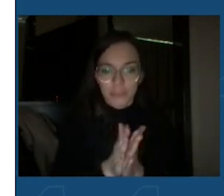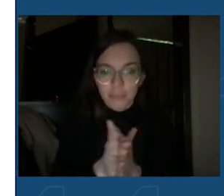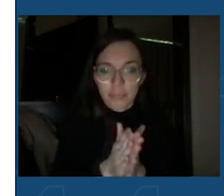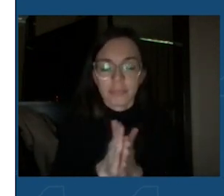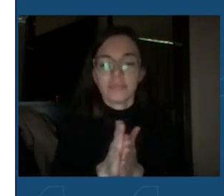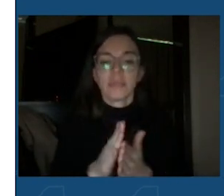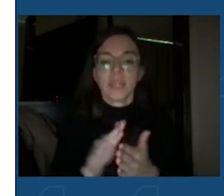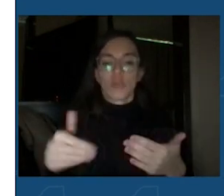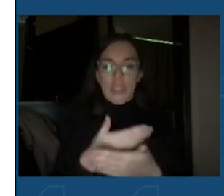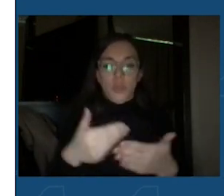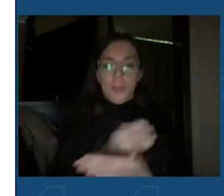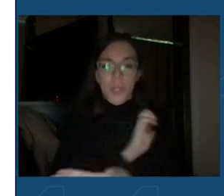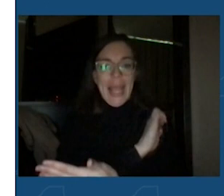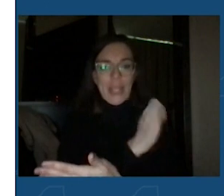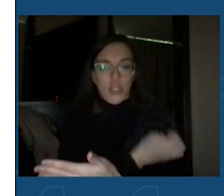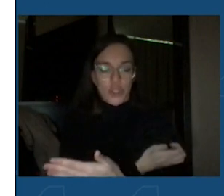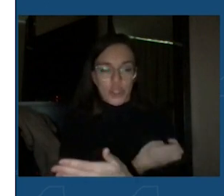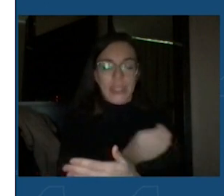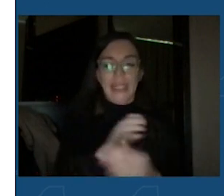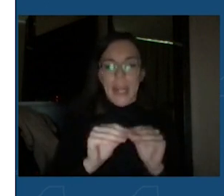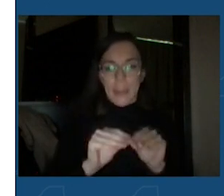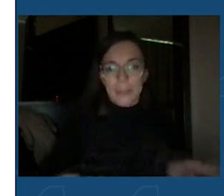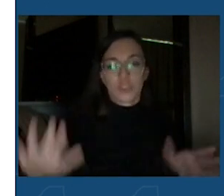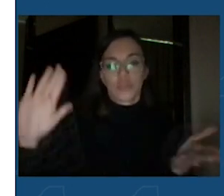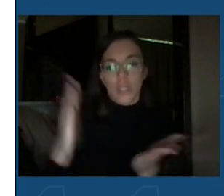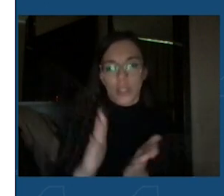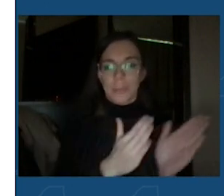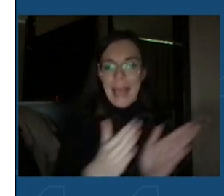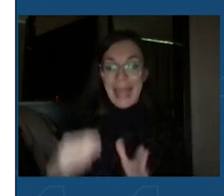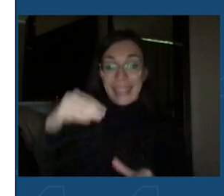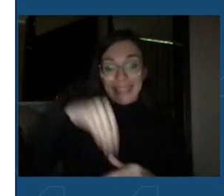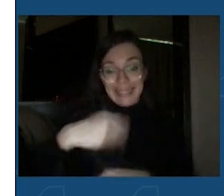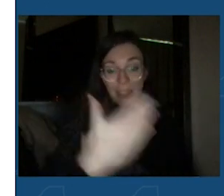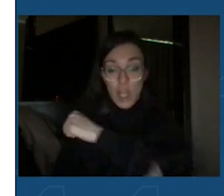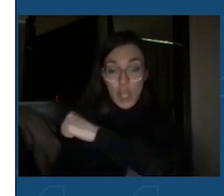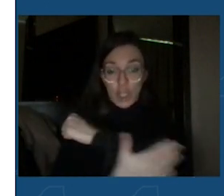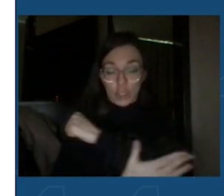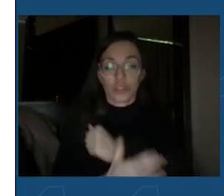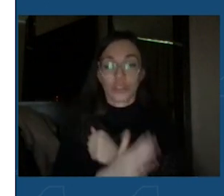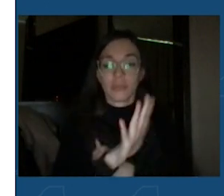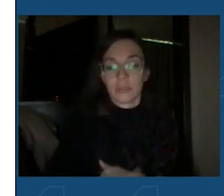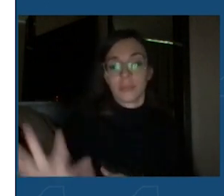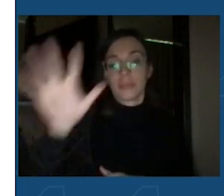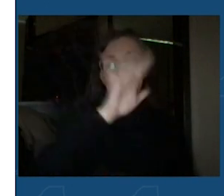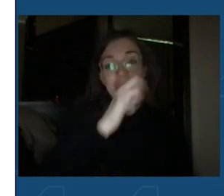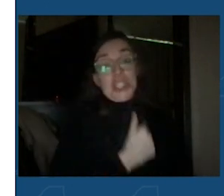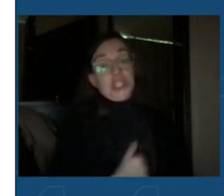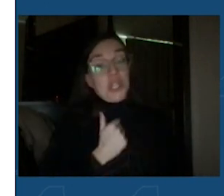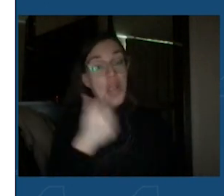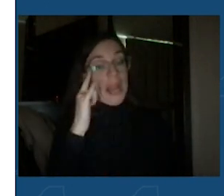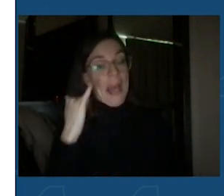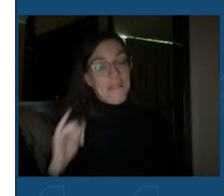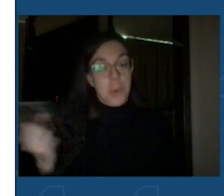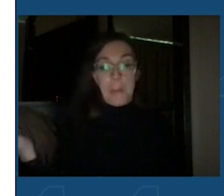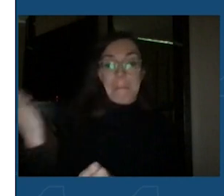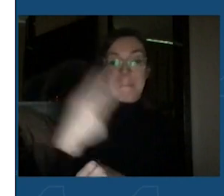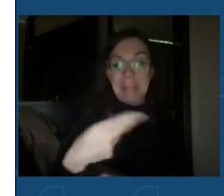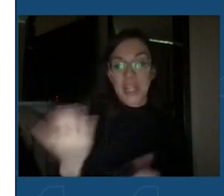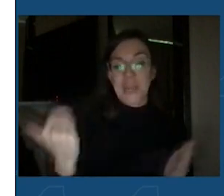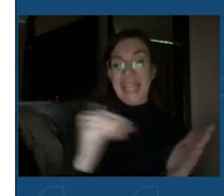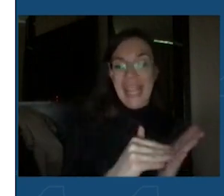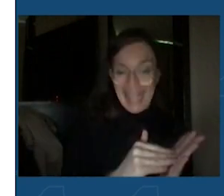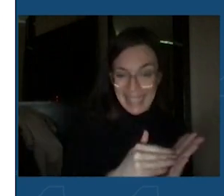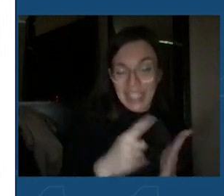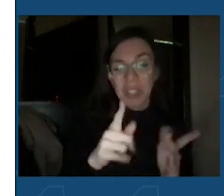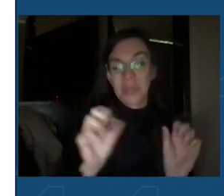reduction plan goals across the country. I understood there was some from California here. Sorry, California, we're beating you once again. You can challenge me